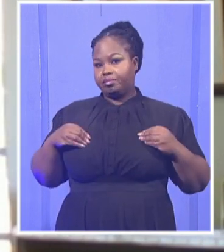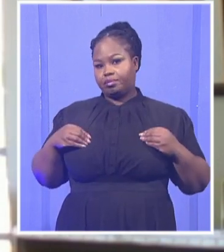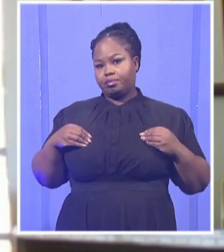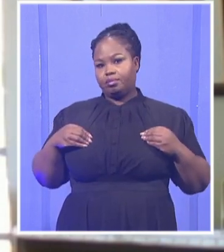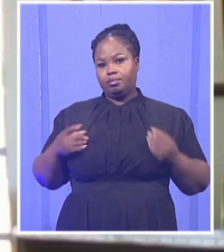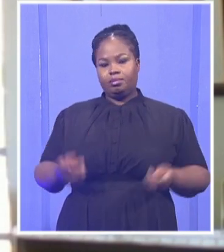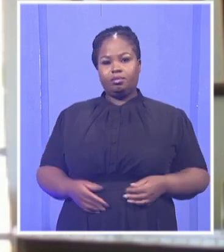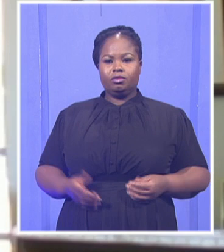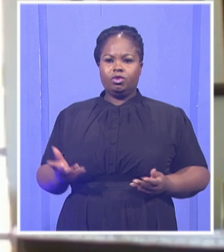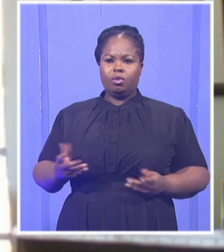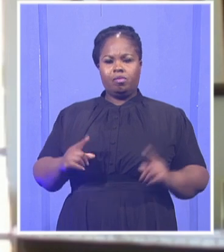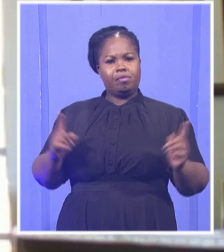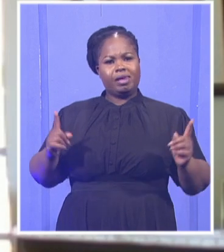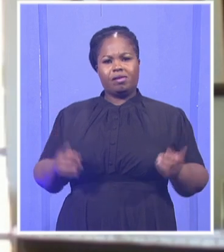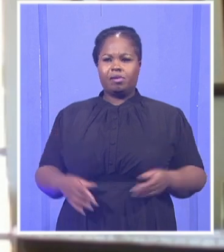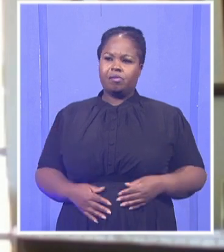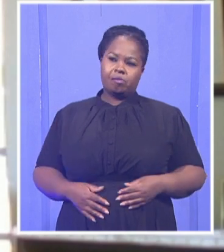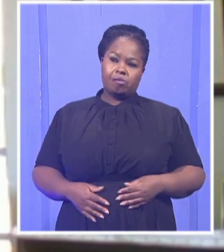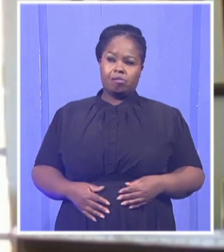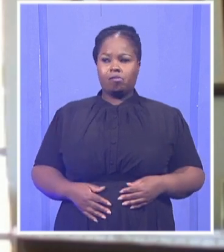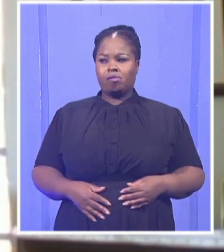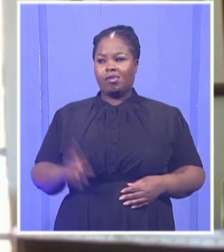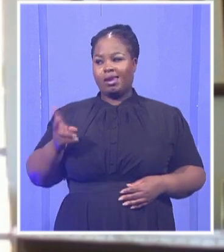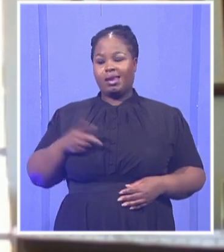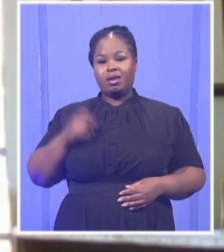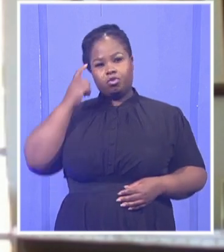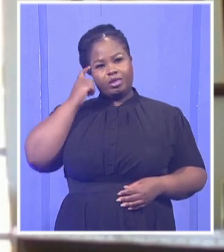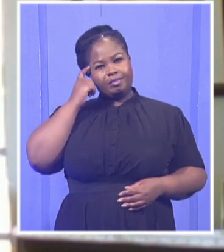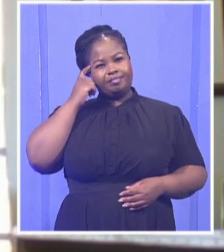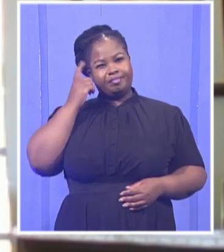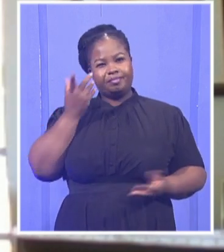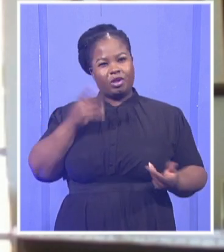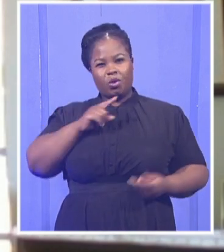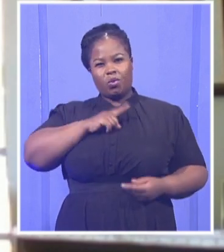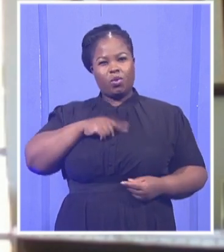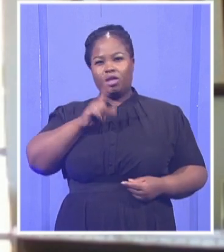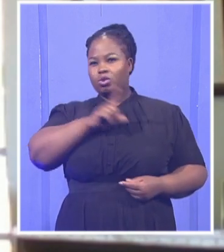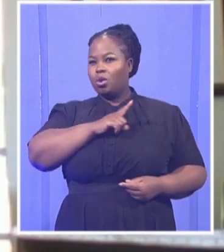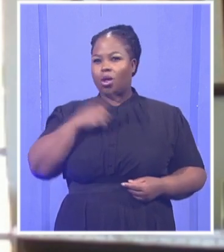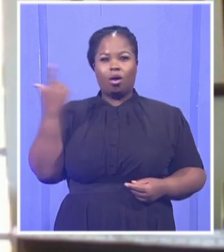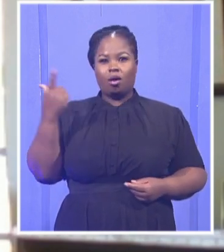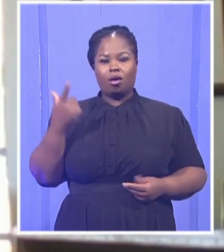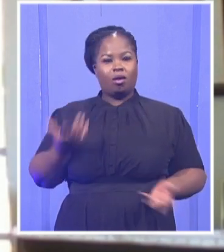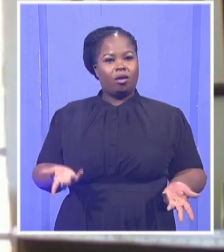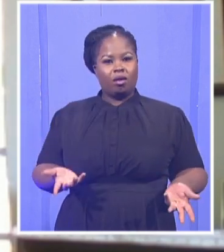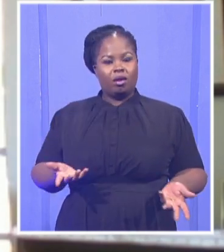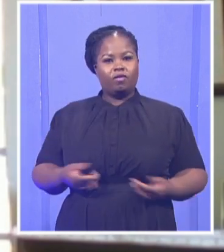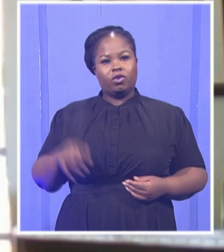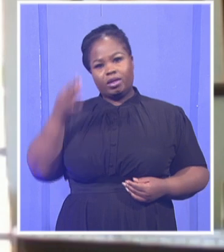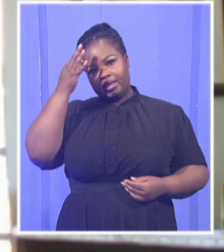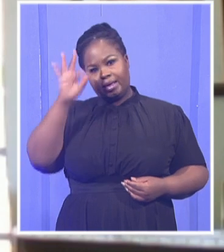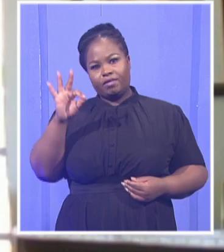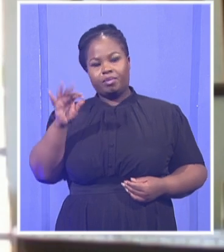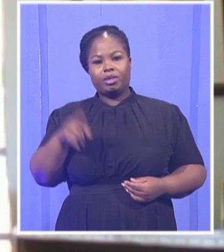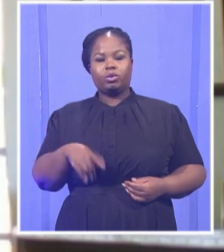but unfortunately, what one must also ask, why has it taken so long for government